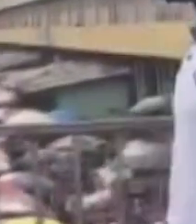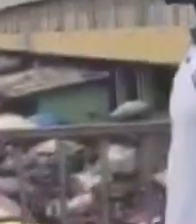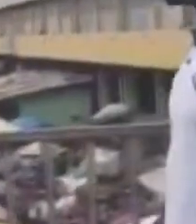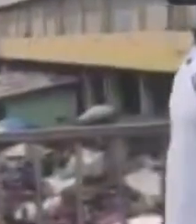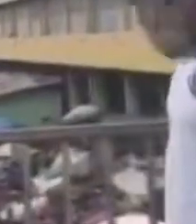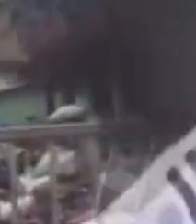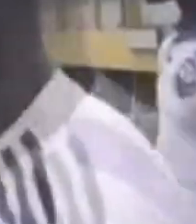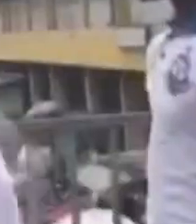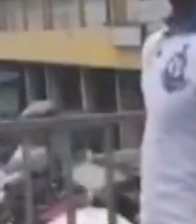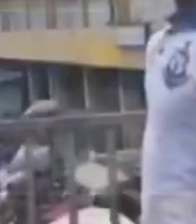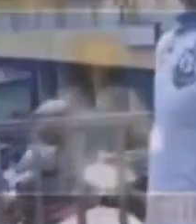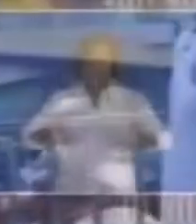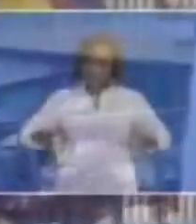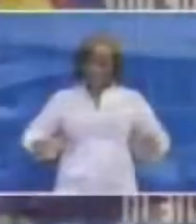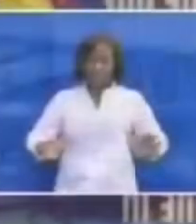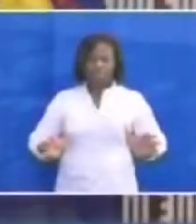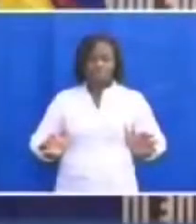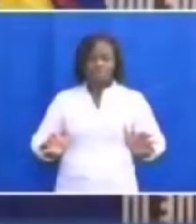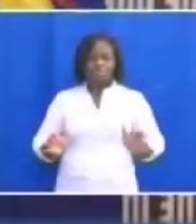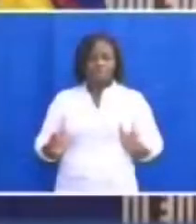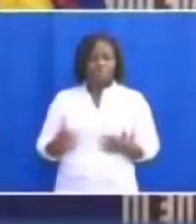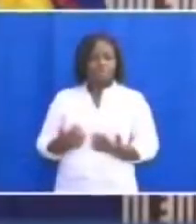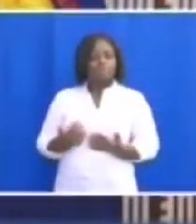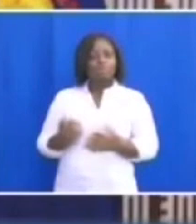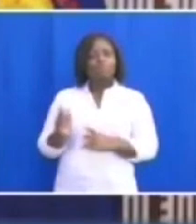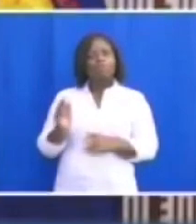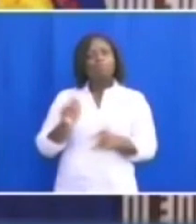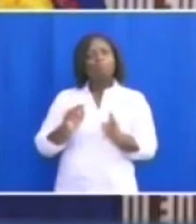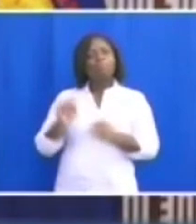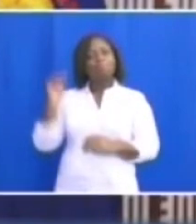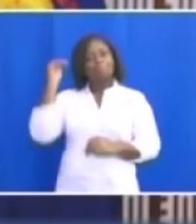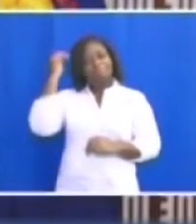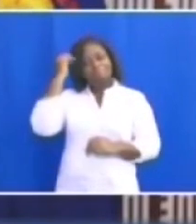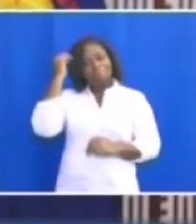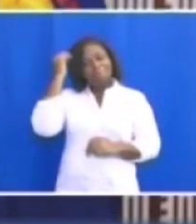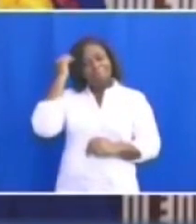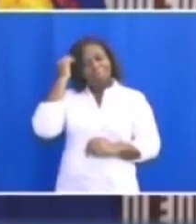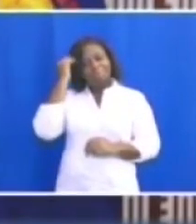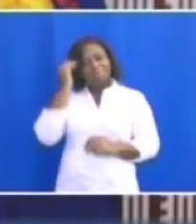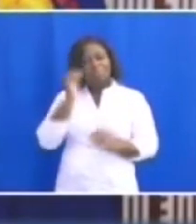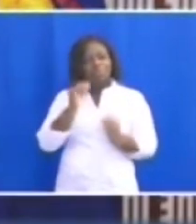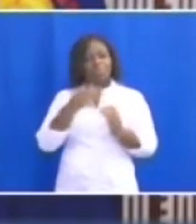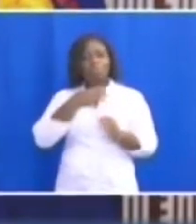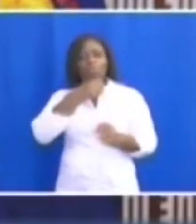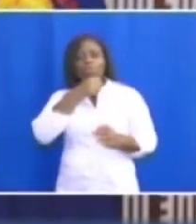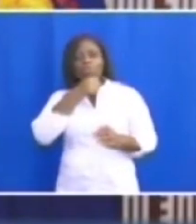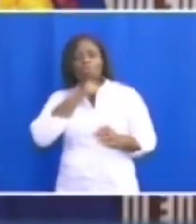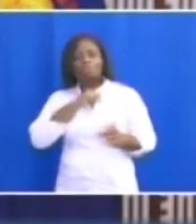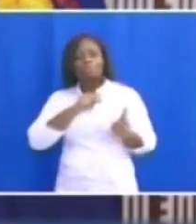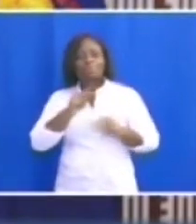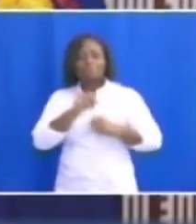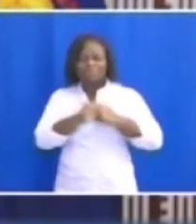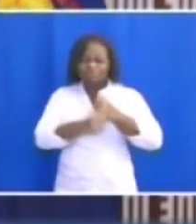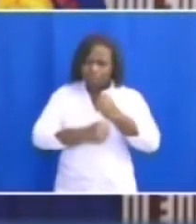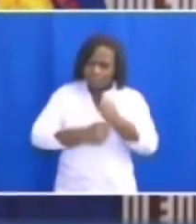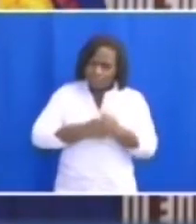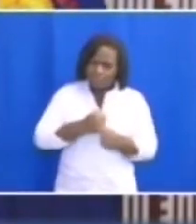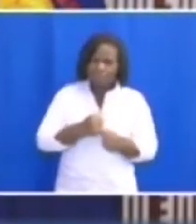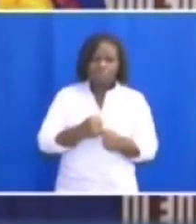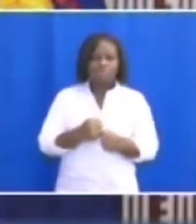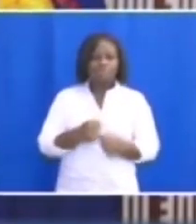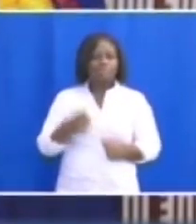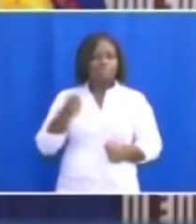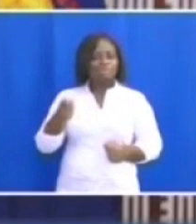Quan. We need to pay brief tribute to the memory of an old and valiant colleague in the struggle of the New Patriotic